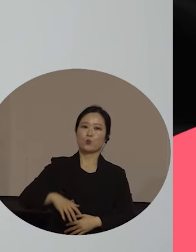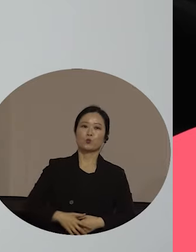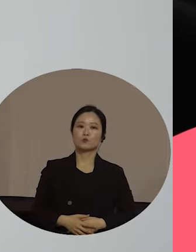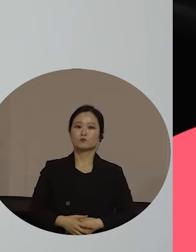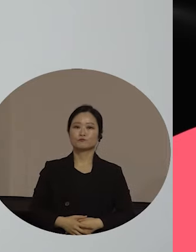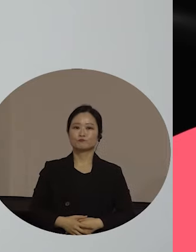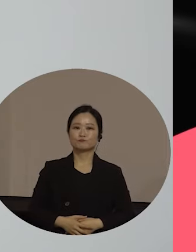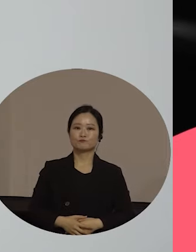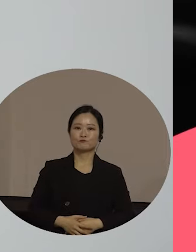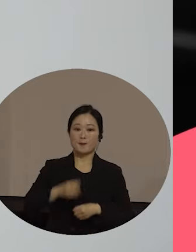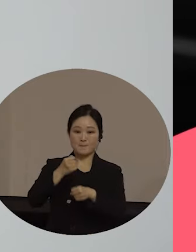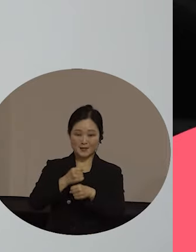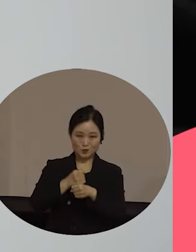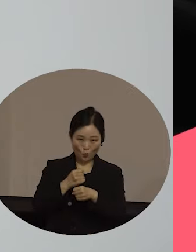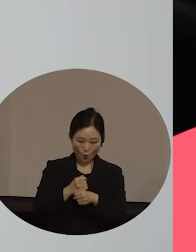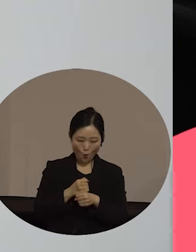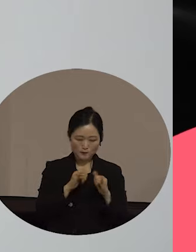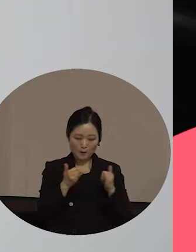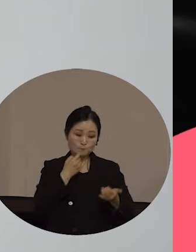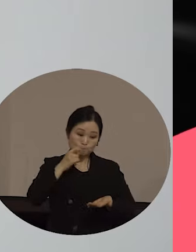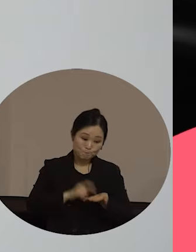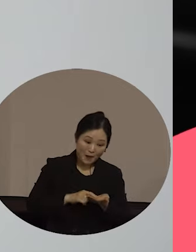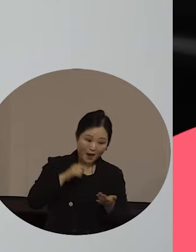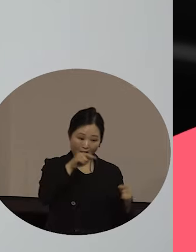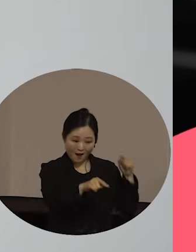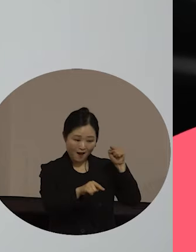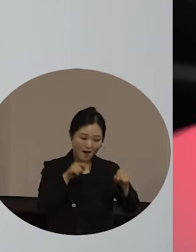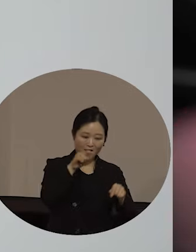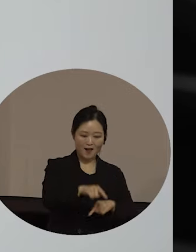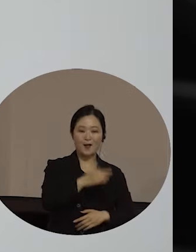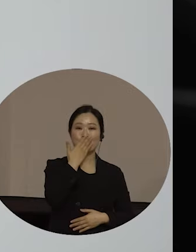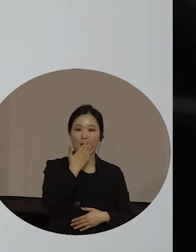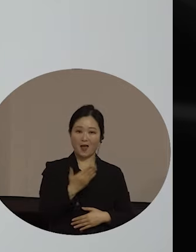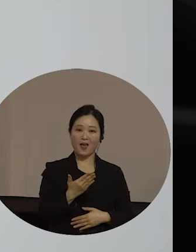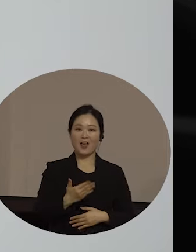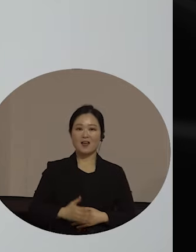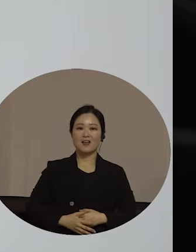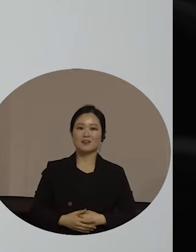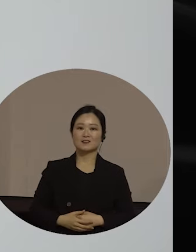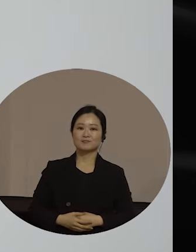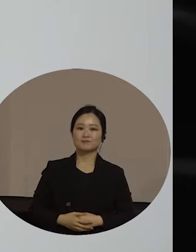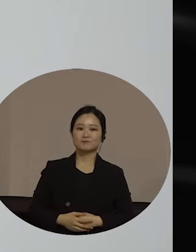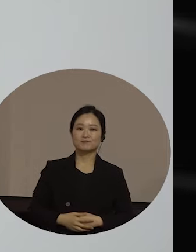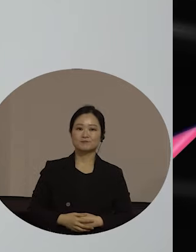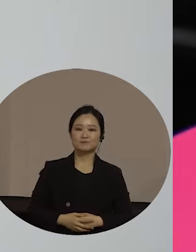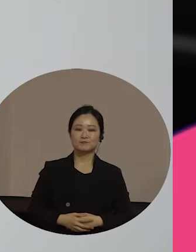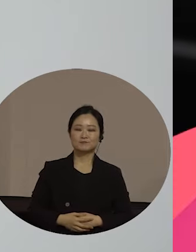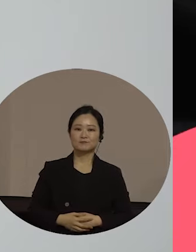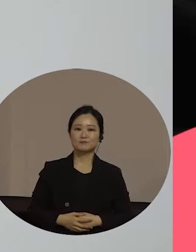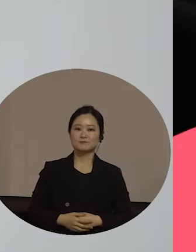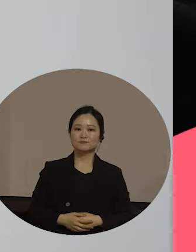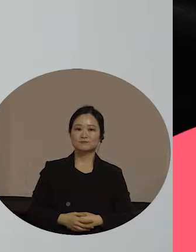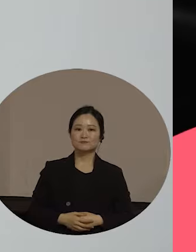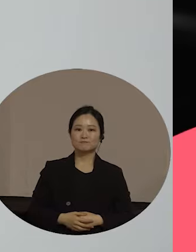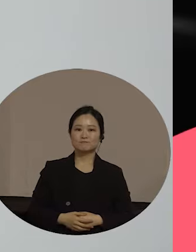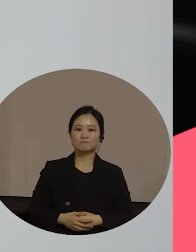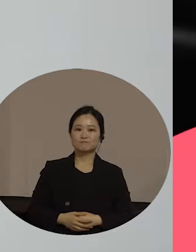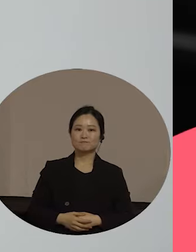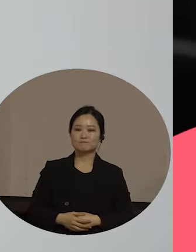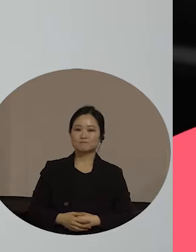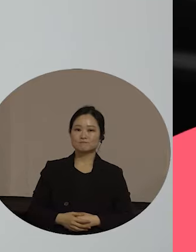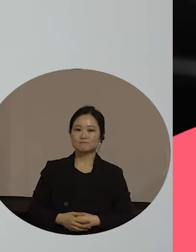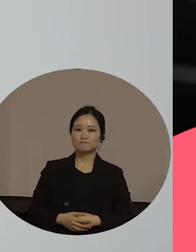people, the culture and arts, then we can now talk about the quality of the service and culture